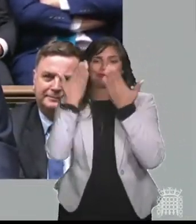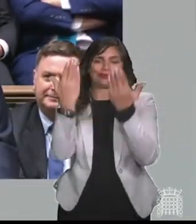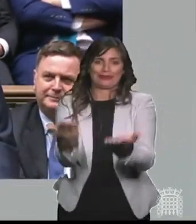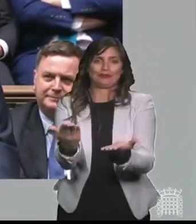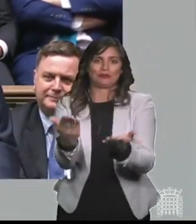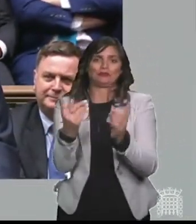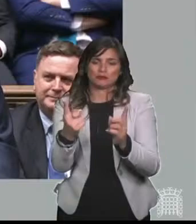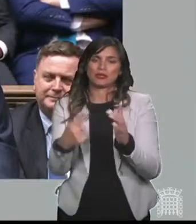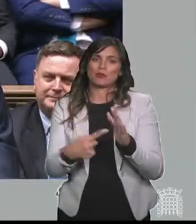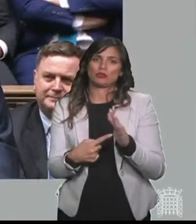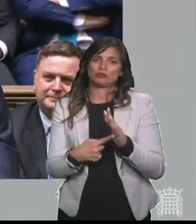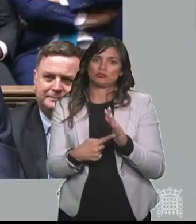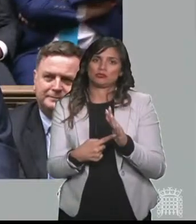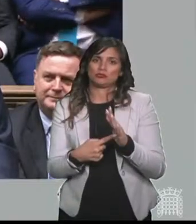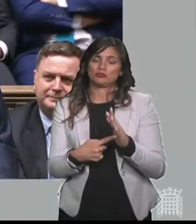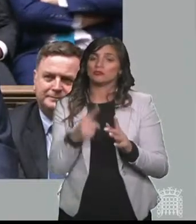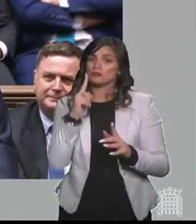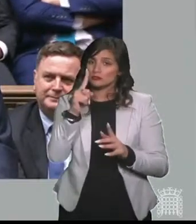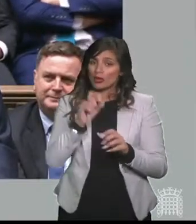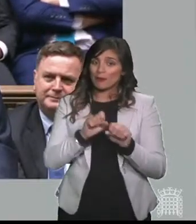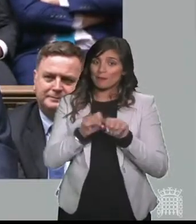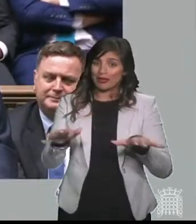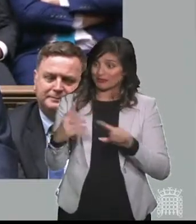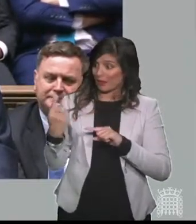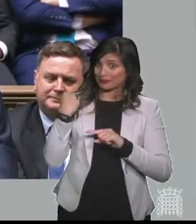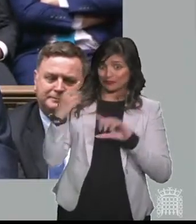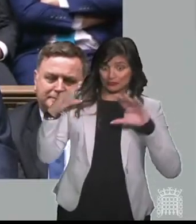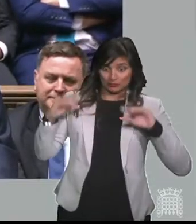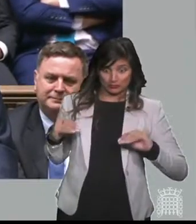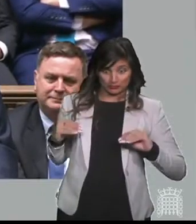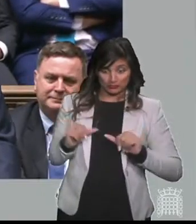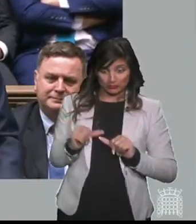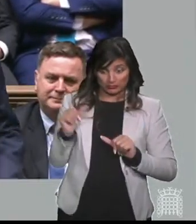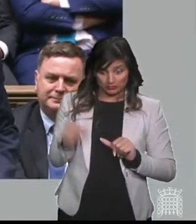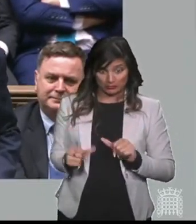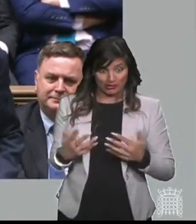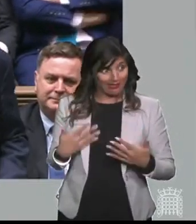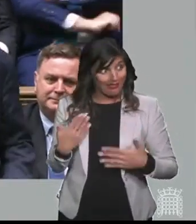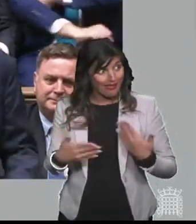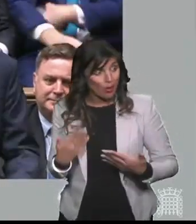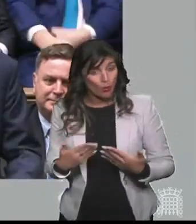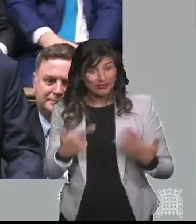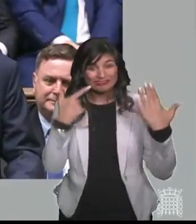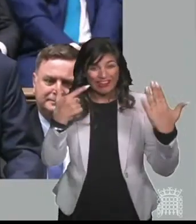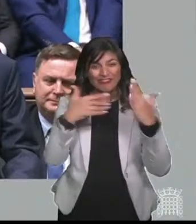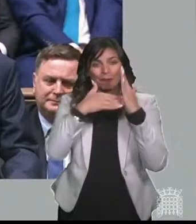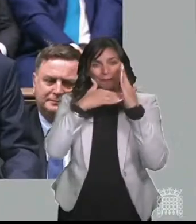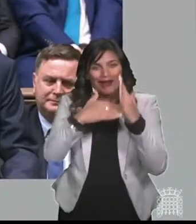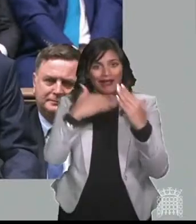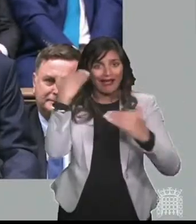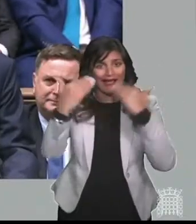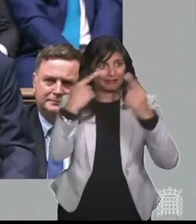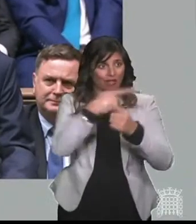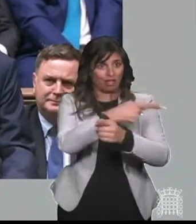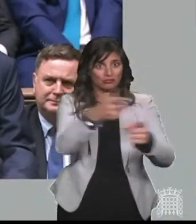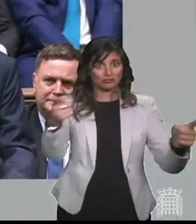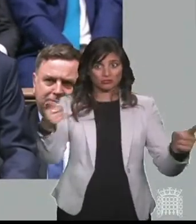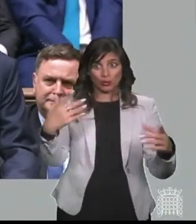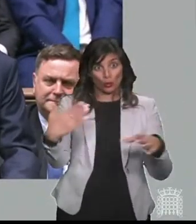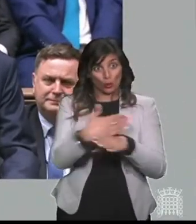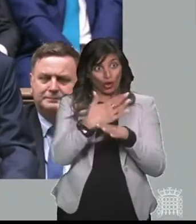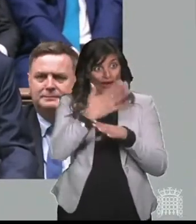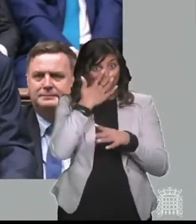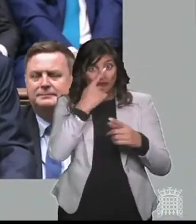But post-pandemic, we still have over 7 million adults of working age, excluding students, who are not